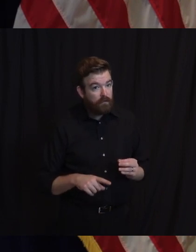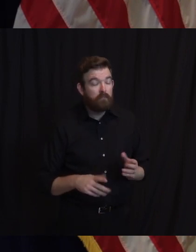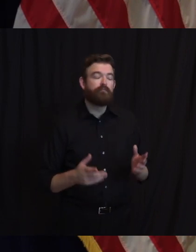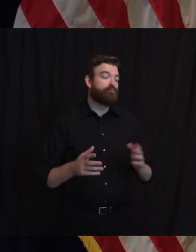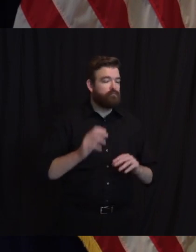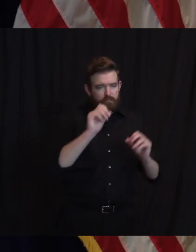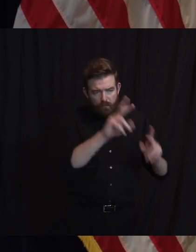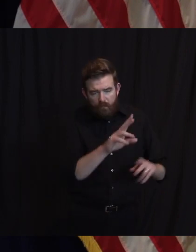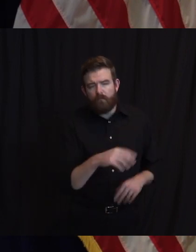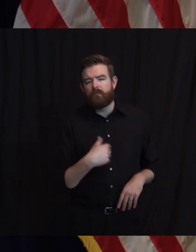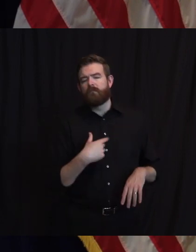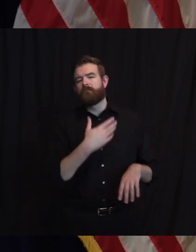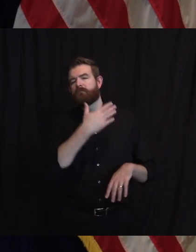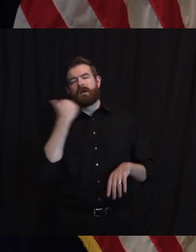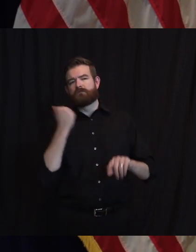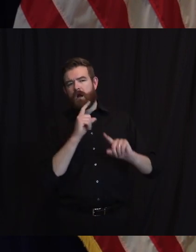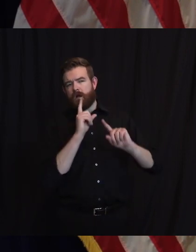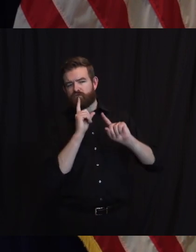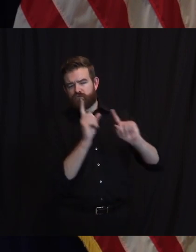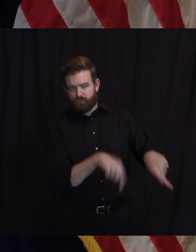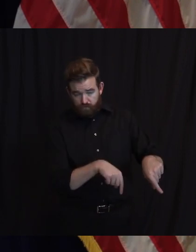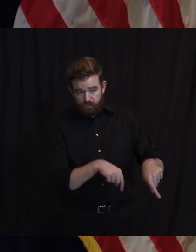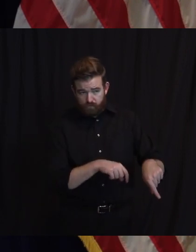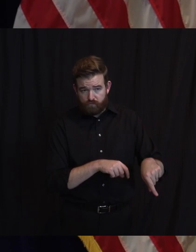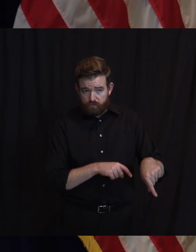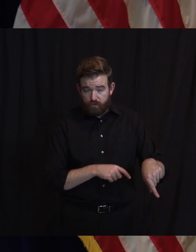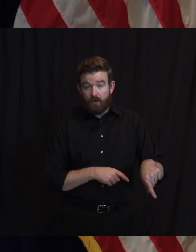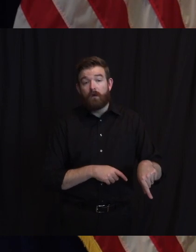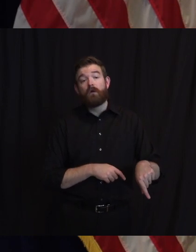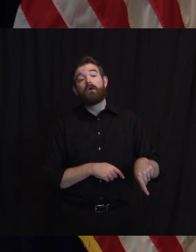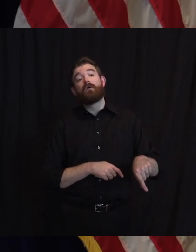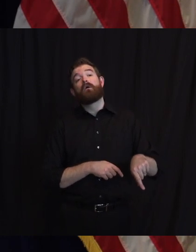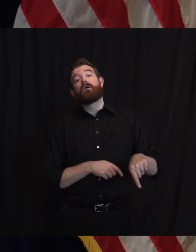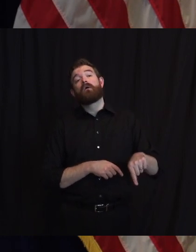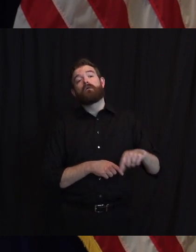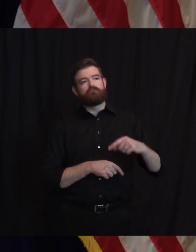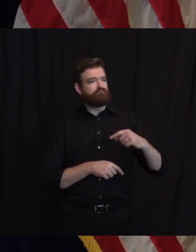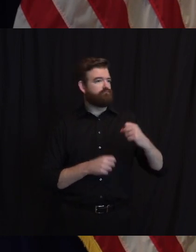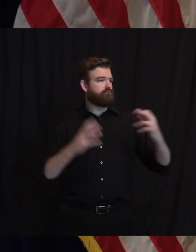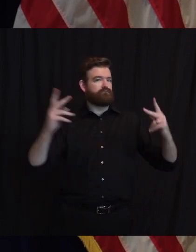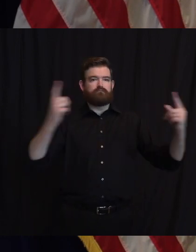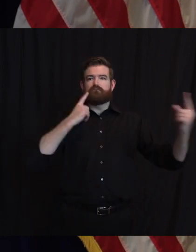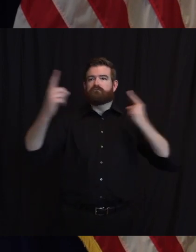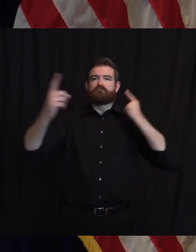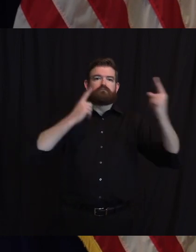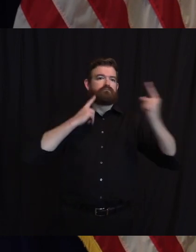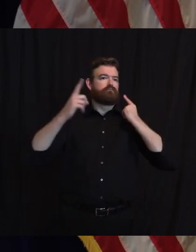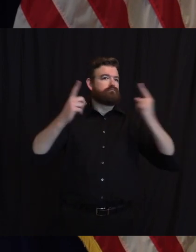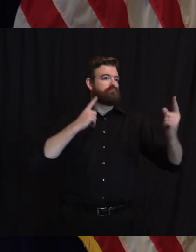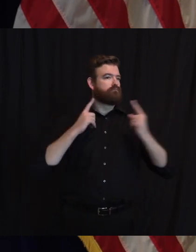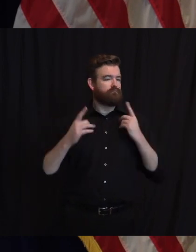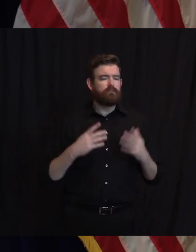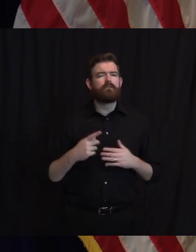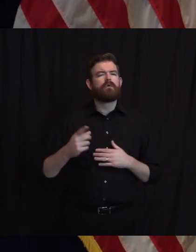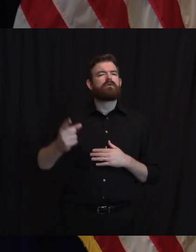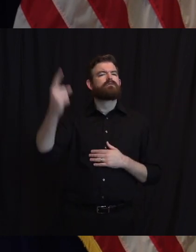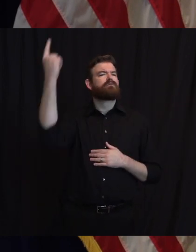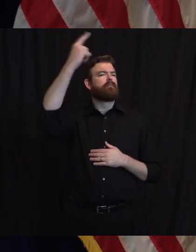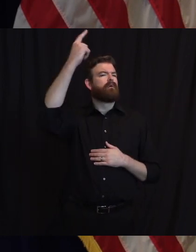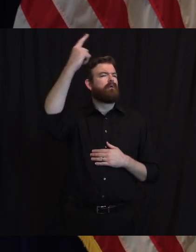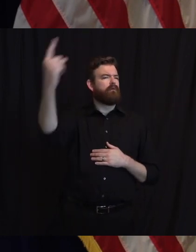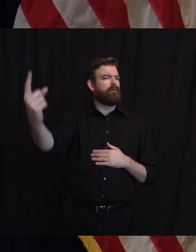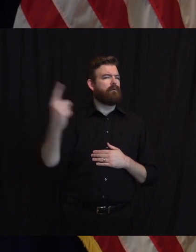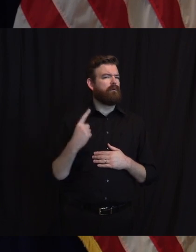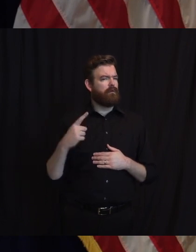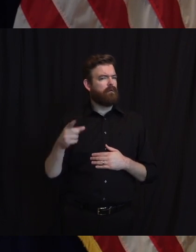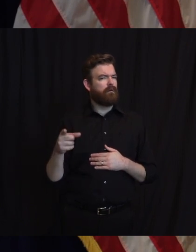why I say this, because I've had a lot of people come to me directly. I had someone come on behalf of a company this morning where she had a number of folks